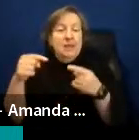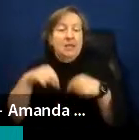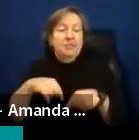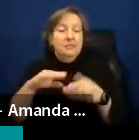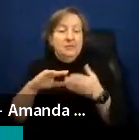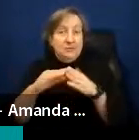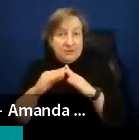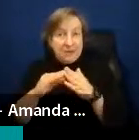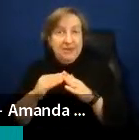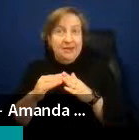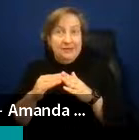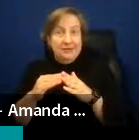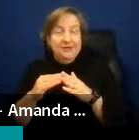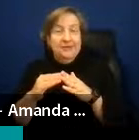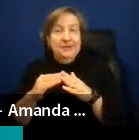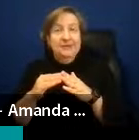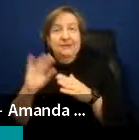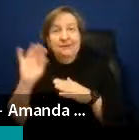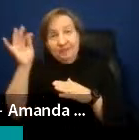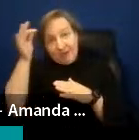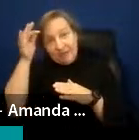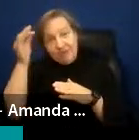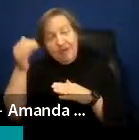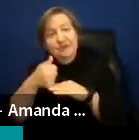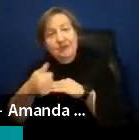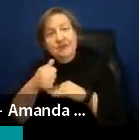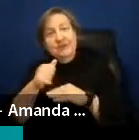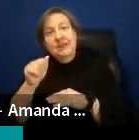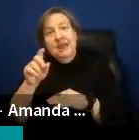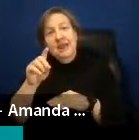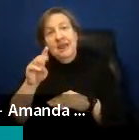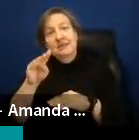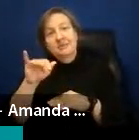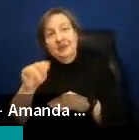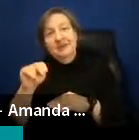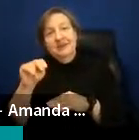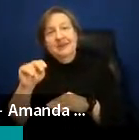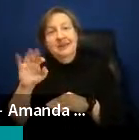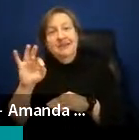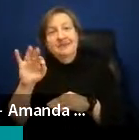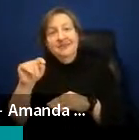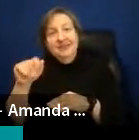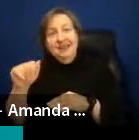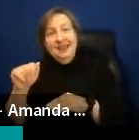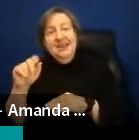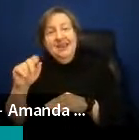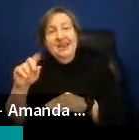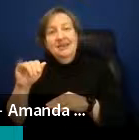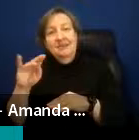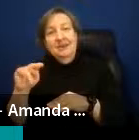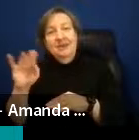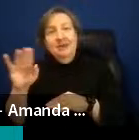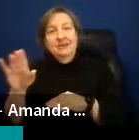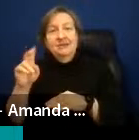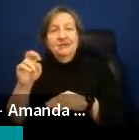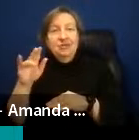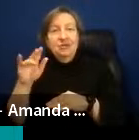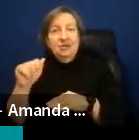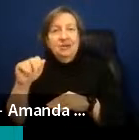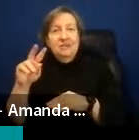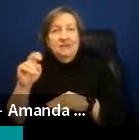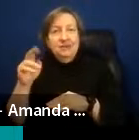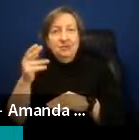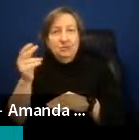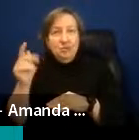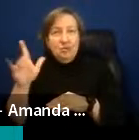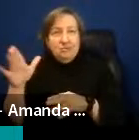town. Federal Transit Administration Administrator, Veronica Vanterpool. And she was